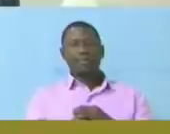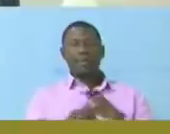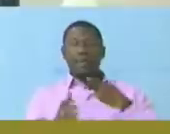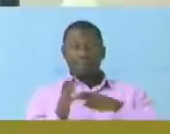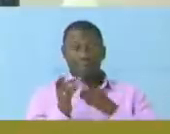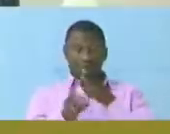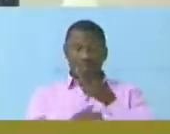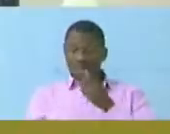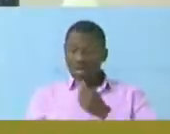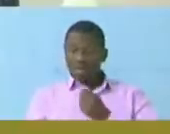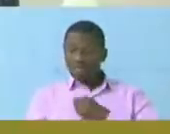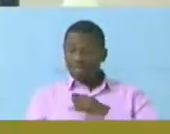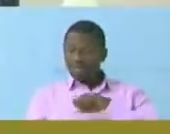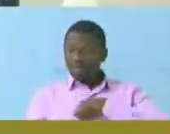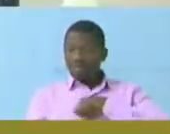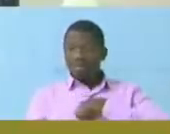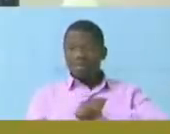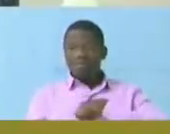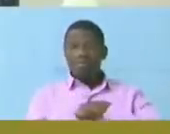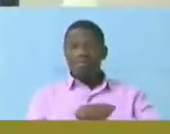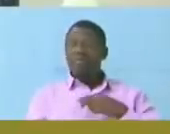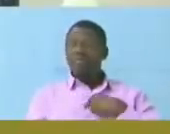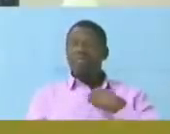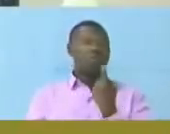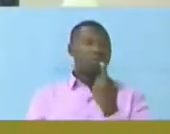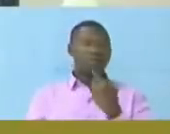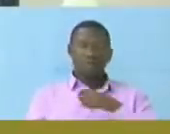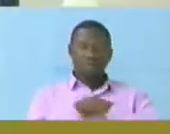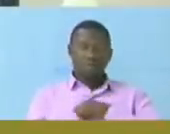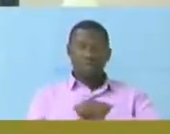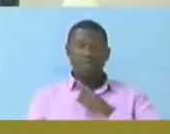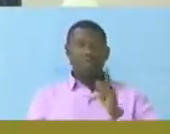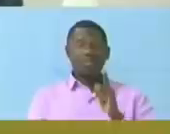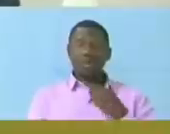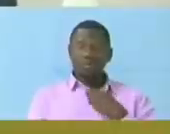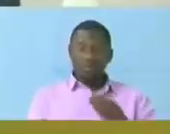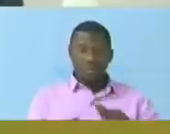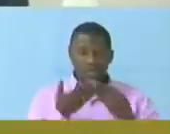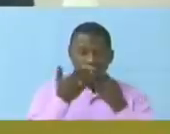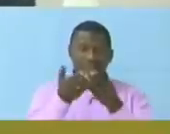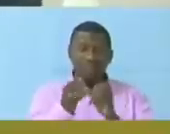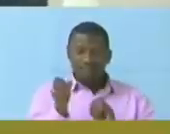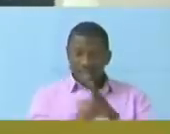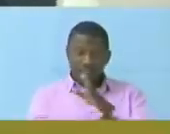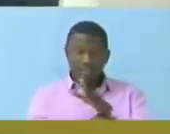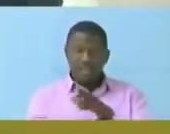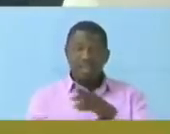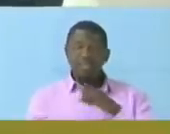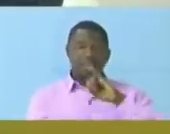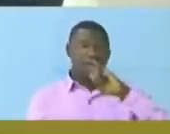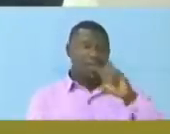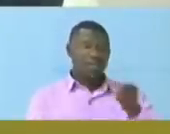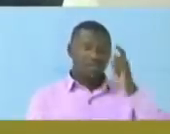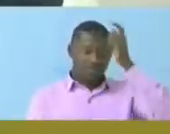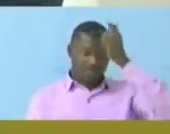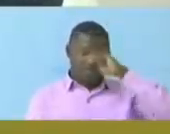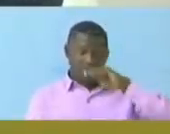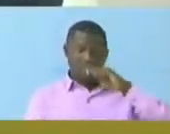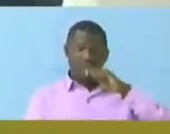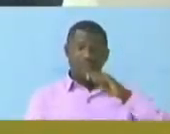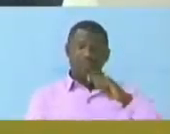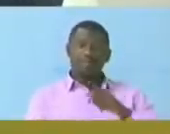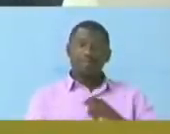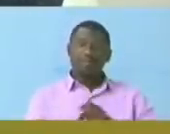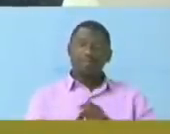for your own self. Not only for my own self, because I will give directives as the Inspector General of Police.